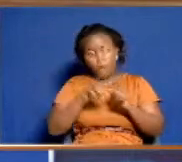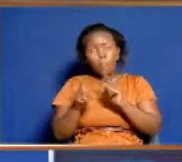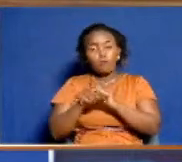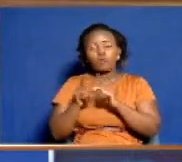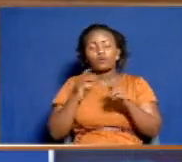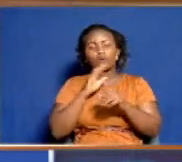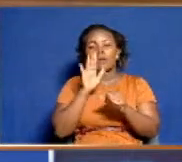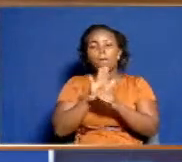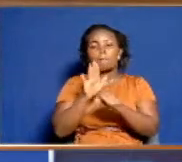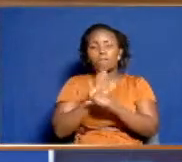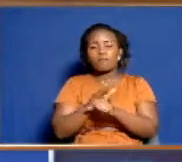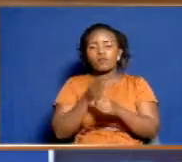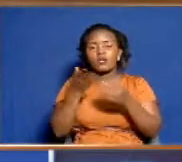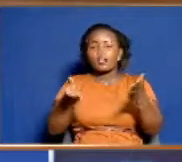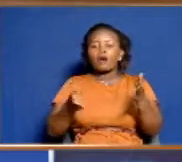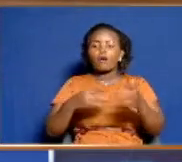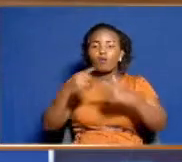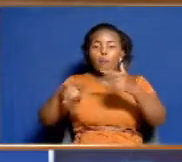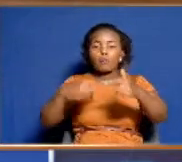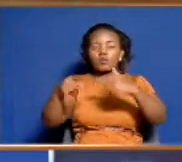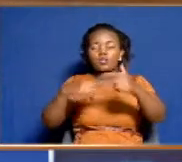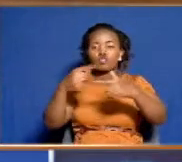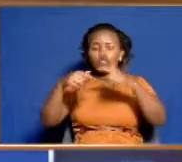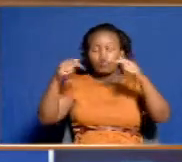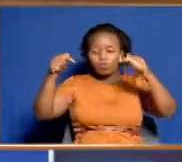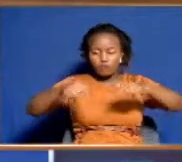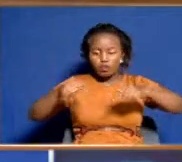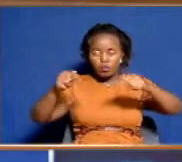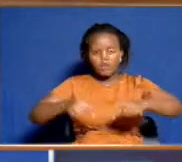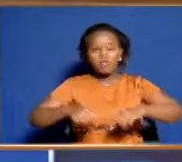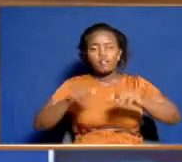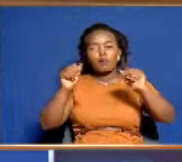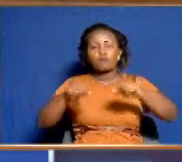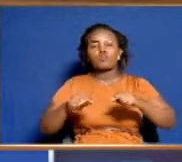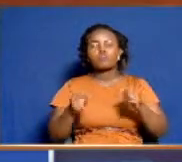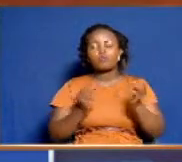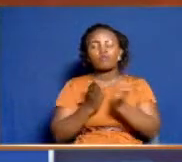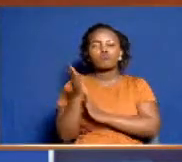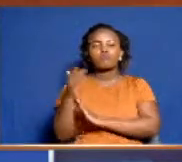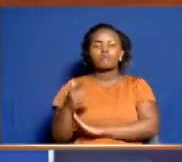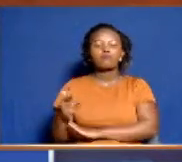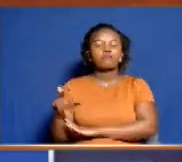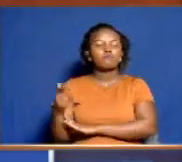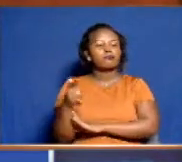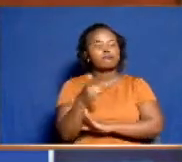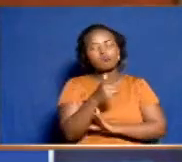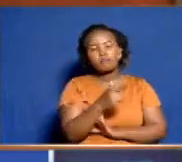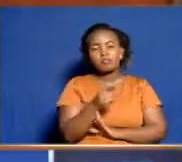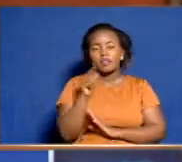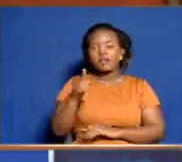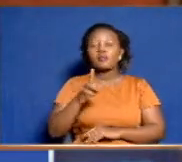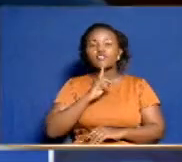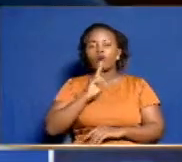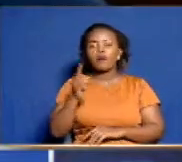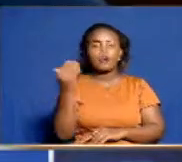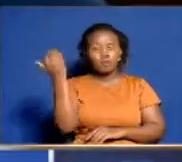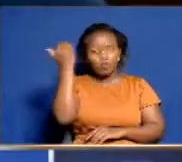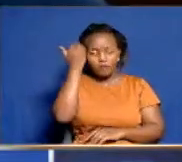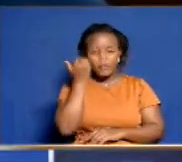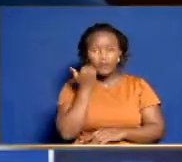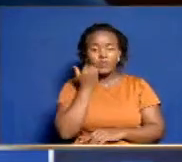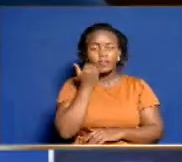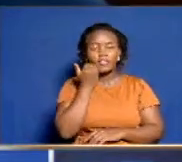merited. Therefore, the proceedings for today shall be held in camera. Those are the orders of the court.